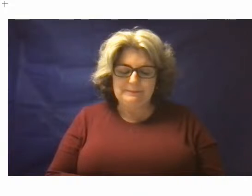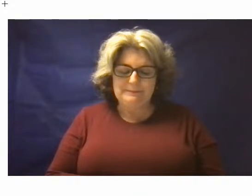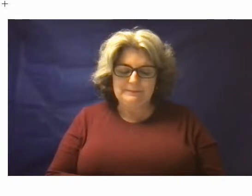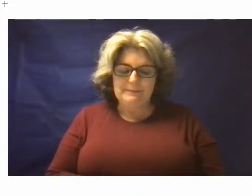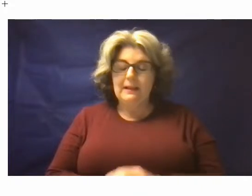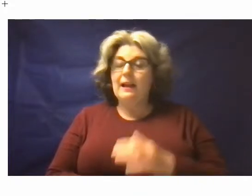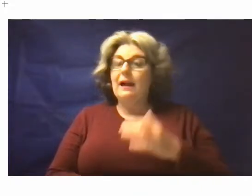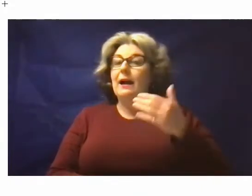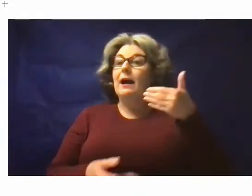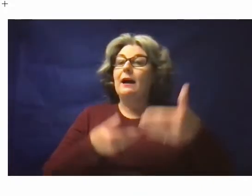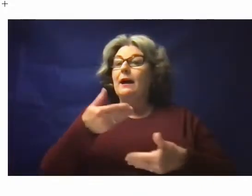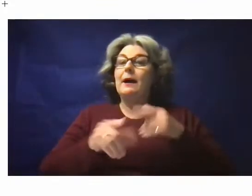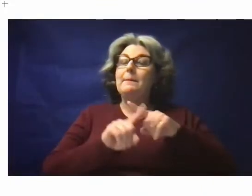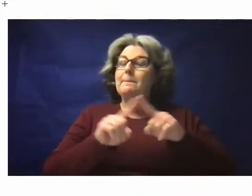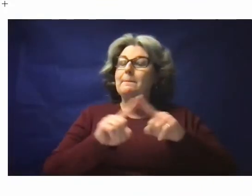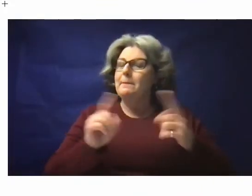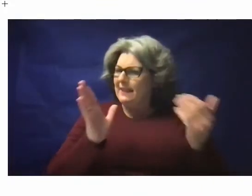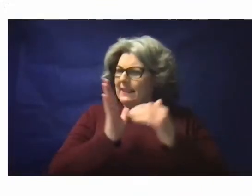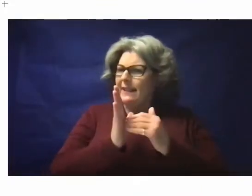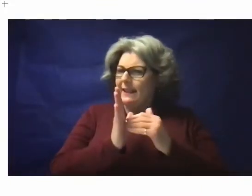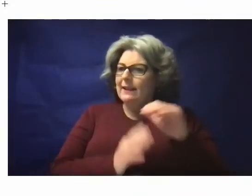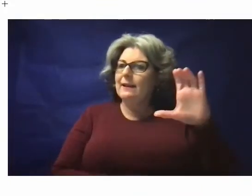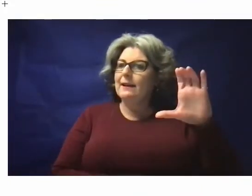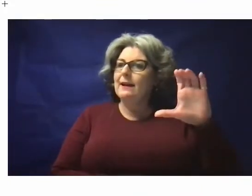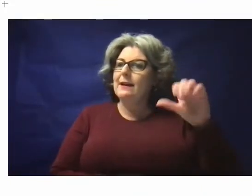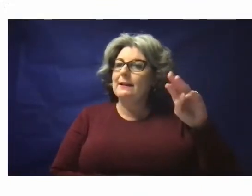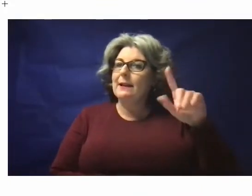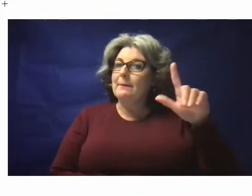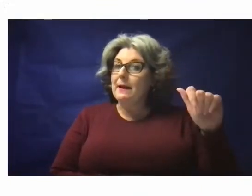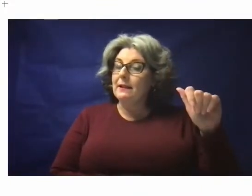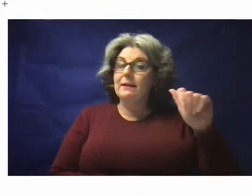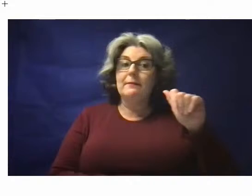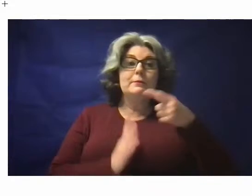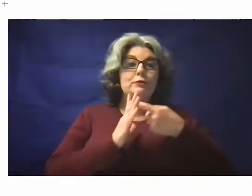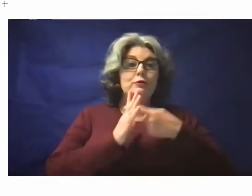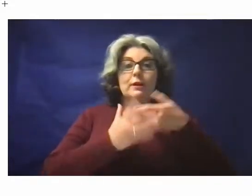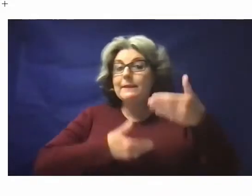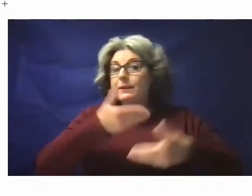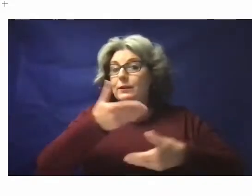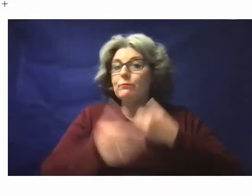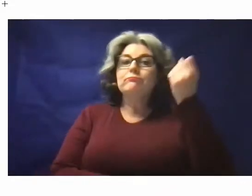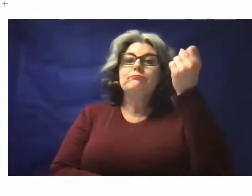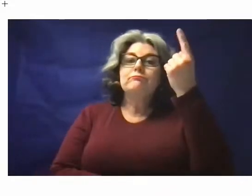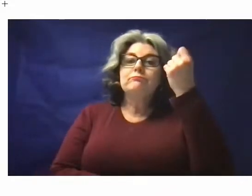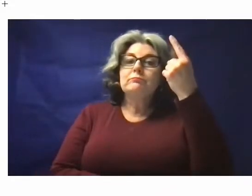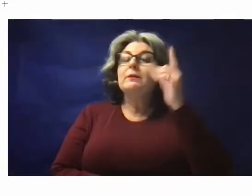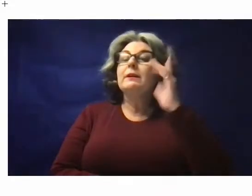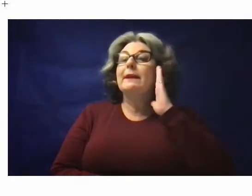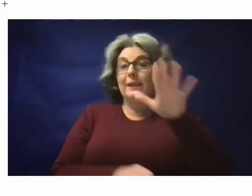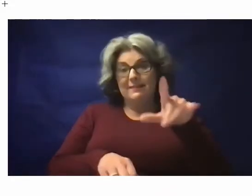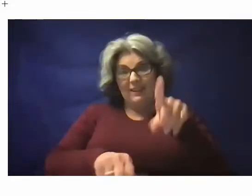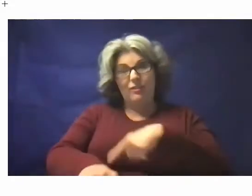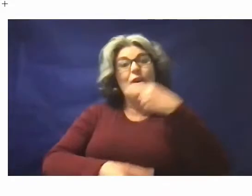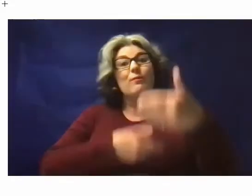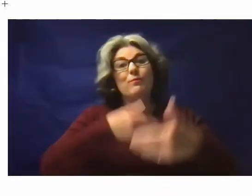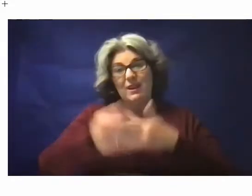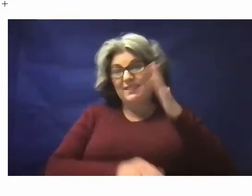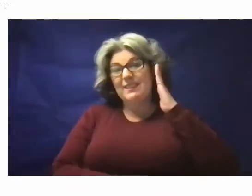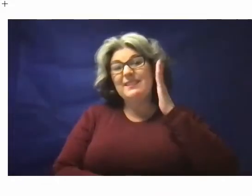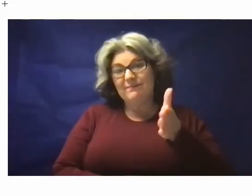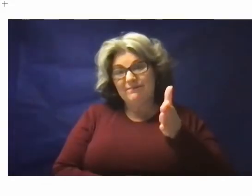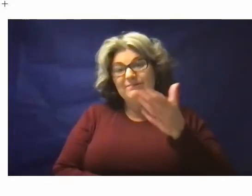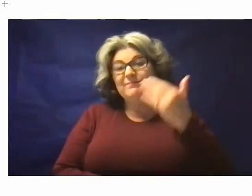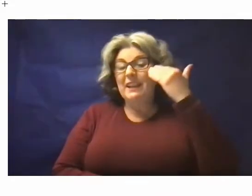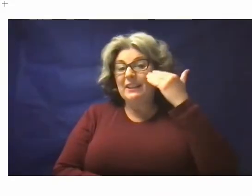But again, like Camila said, when you're getting into this process, just understanding that it is going to be a lengthy process, and just knowing that there are things